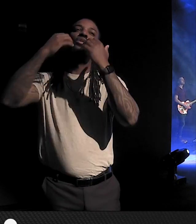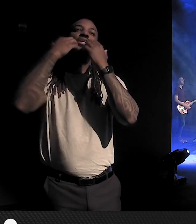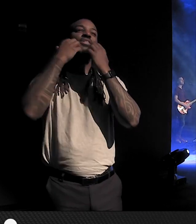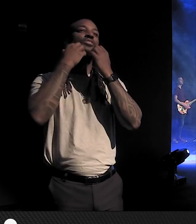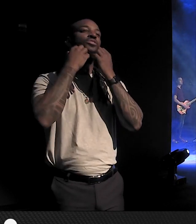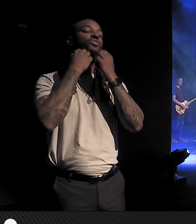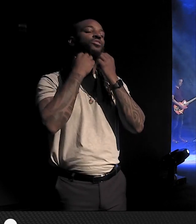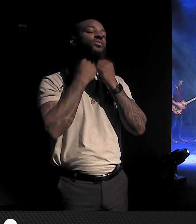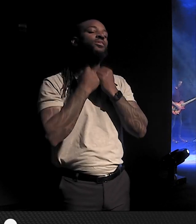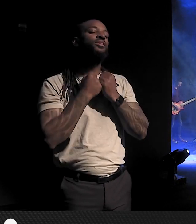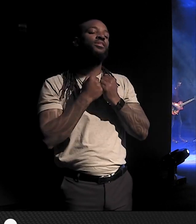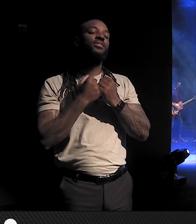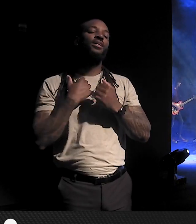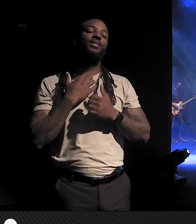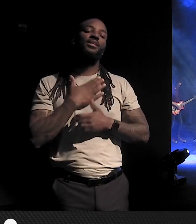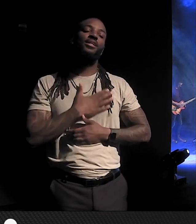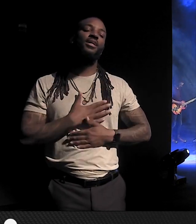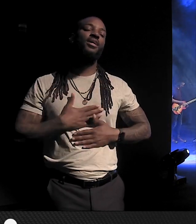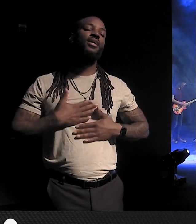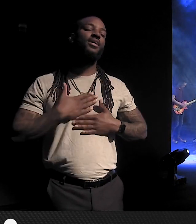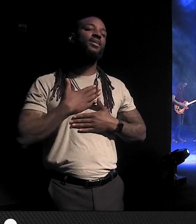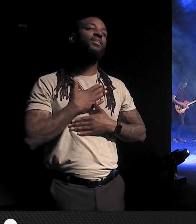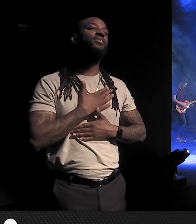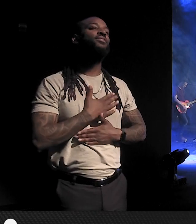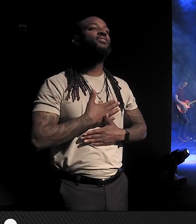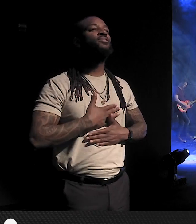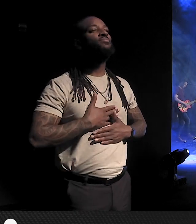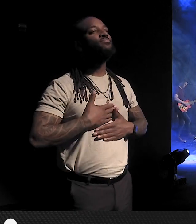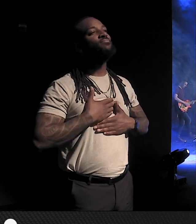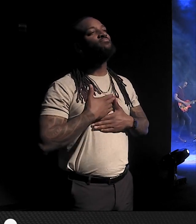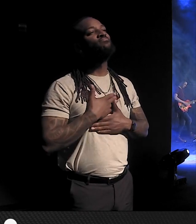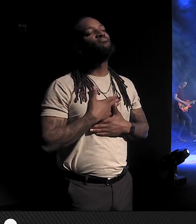my treasure, my delight.